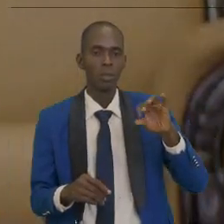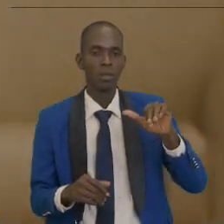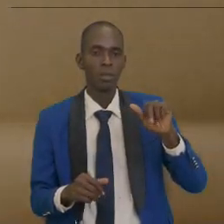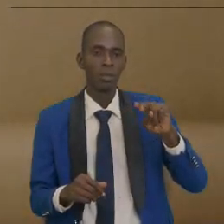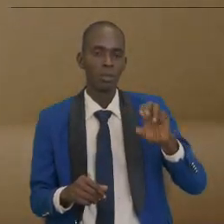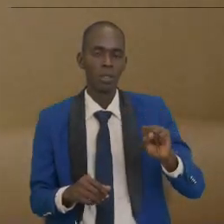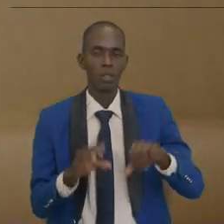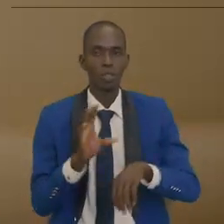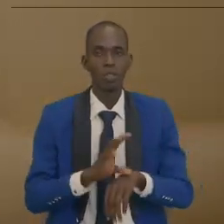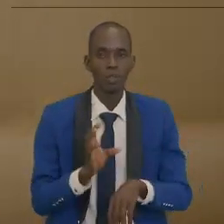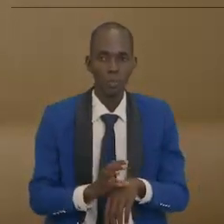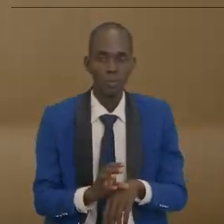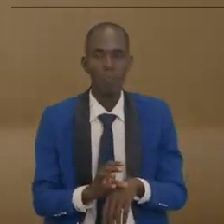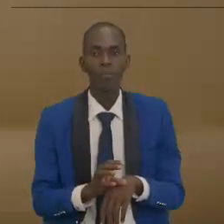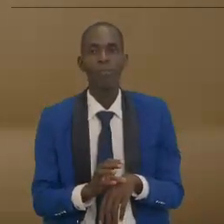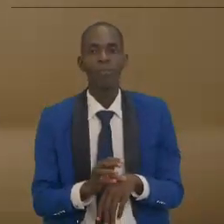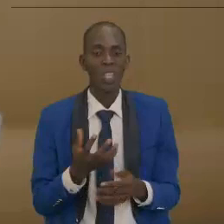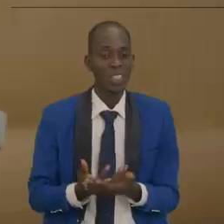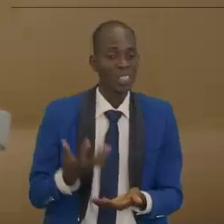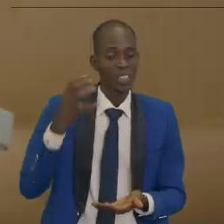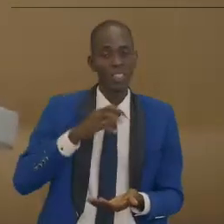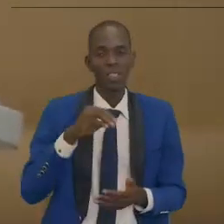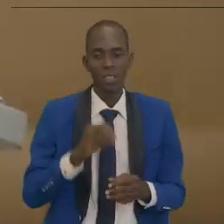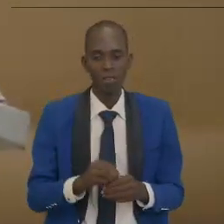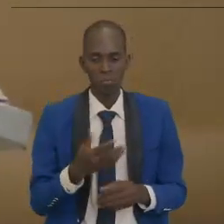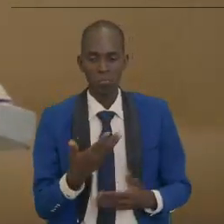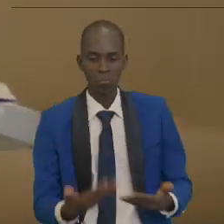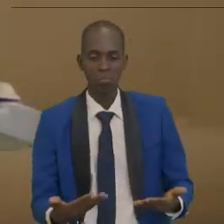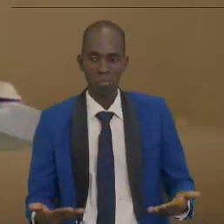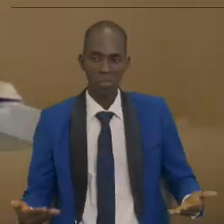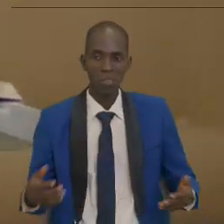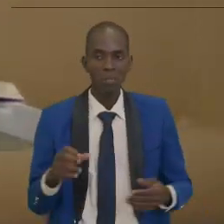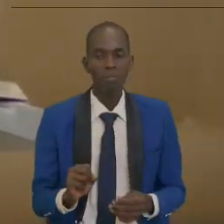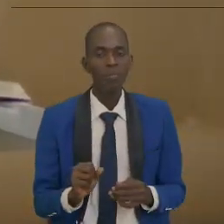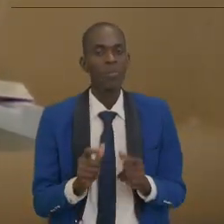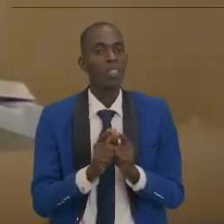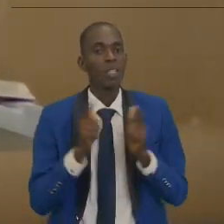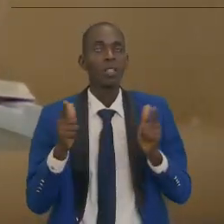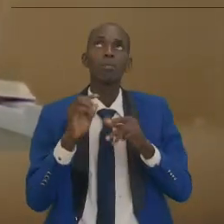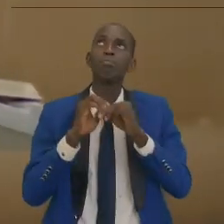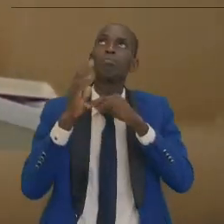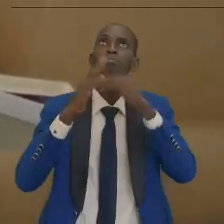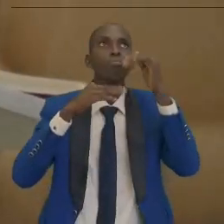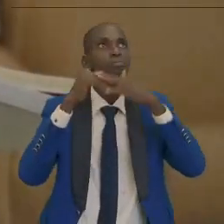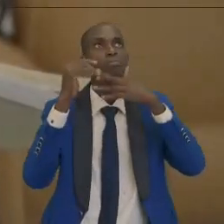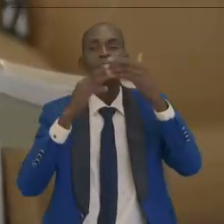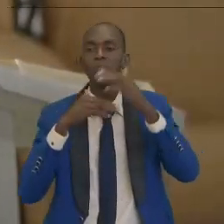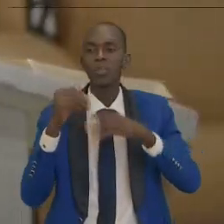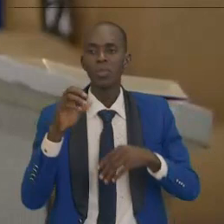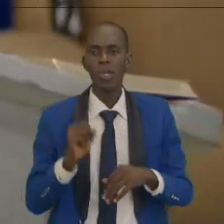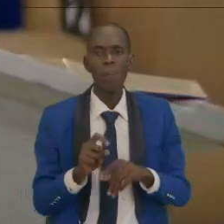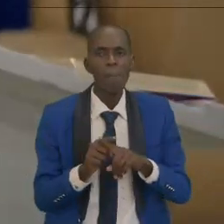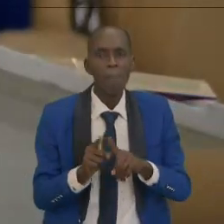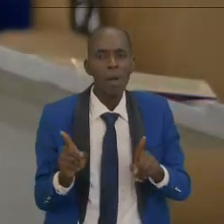Rich material things great buildings but the